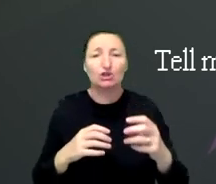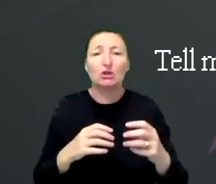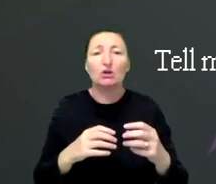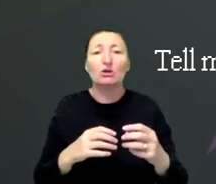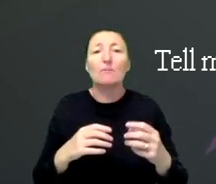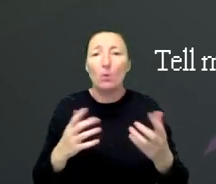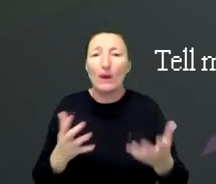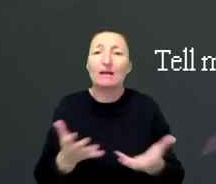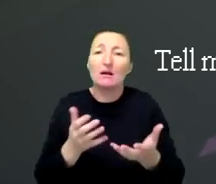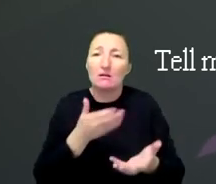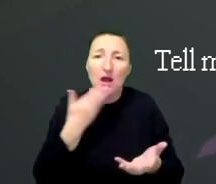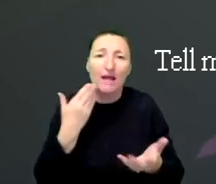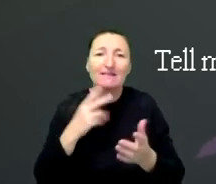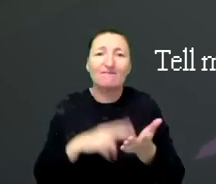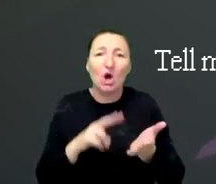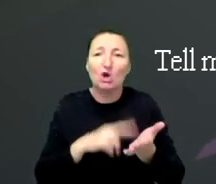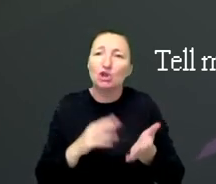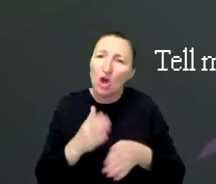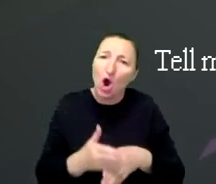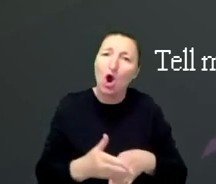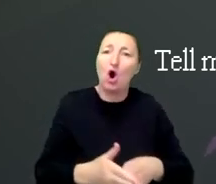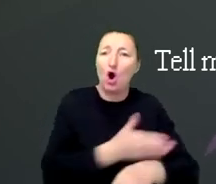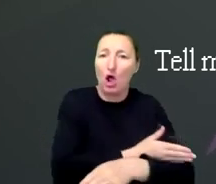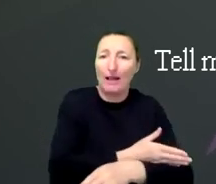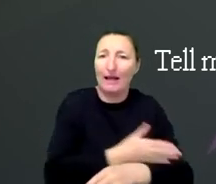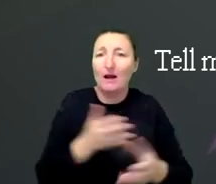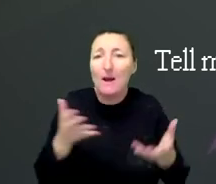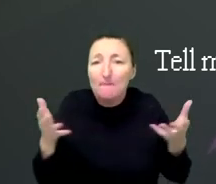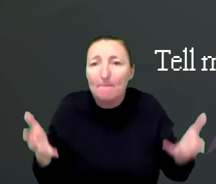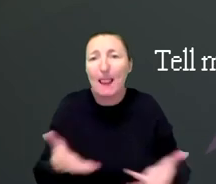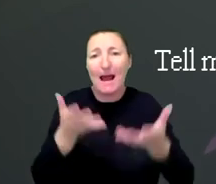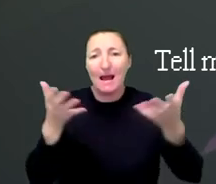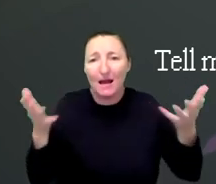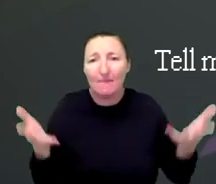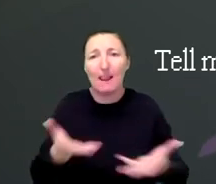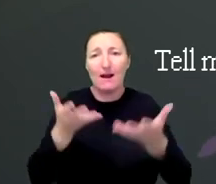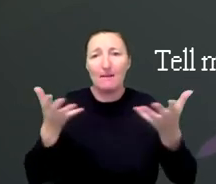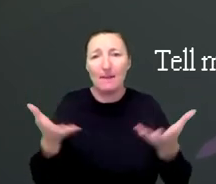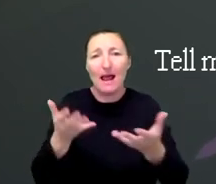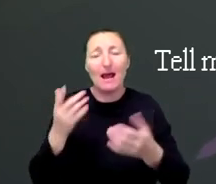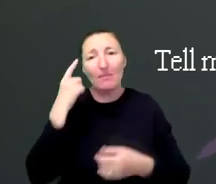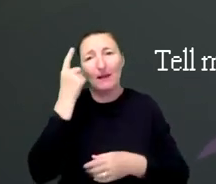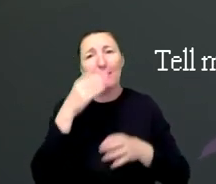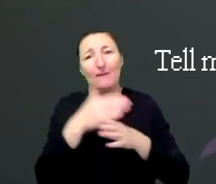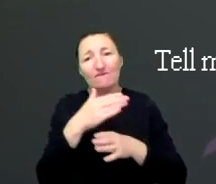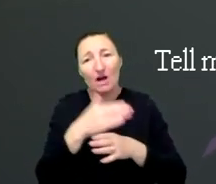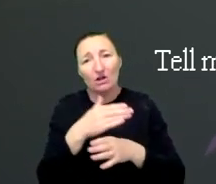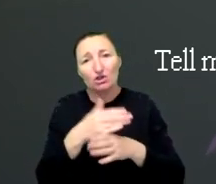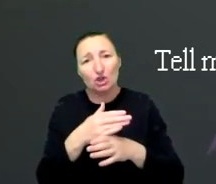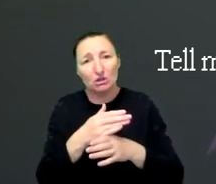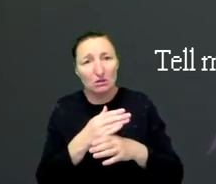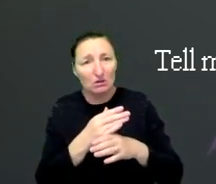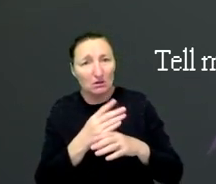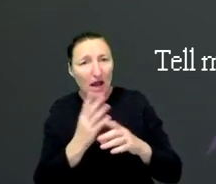very early on, which gave us some time to like really think about and refine it and like question what we were working with and how we wanted it to come across